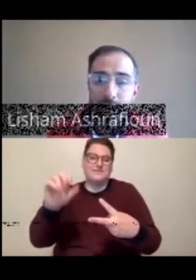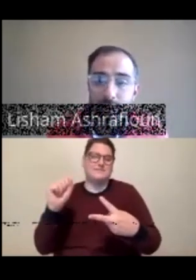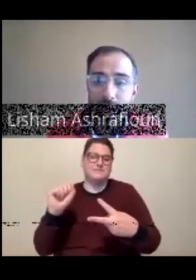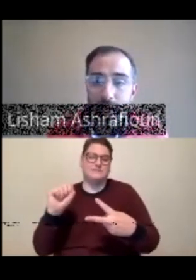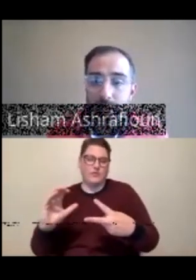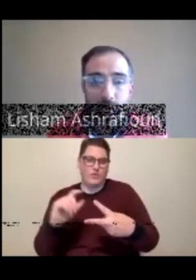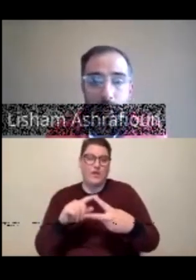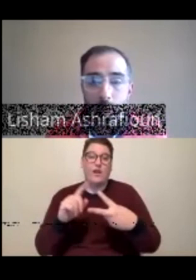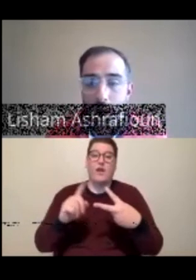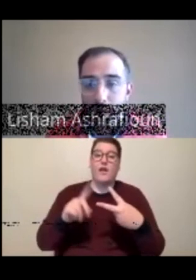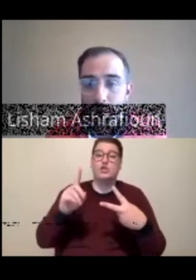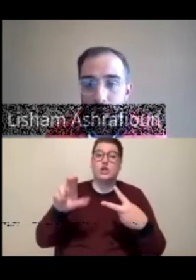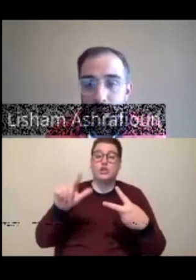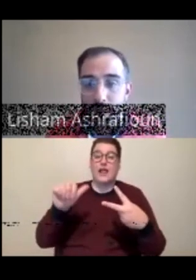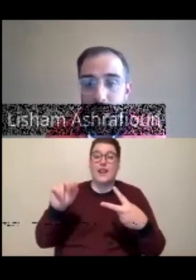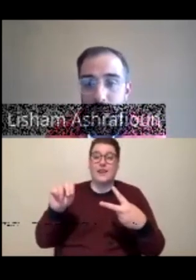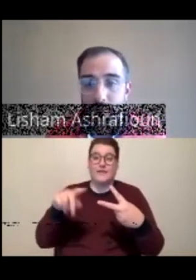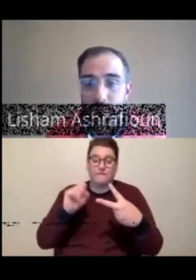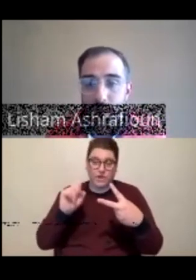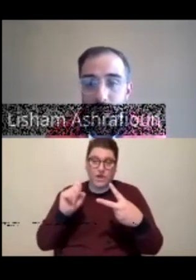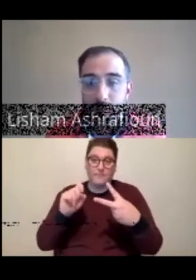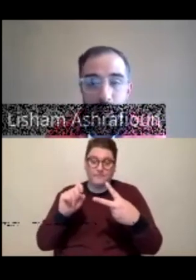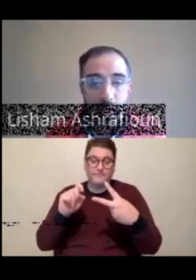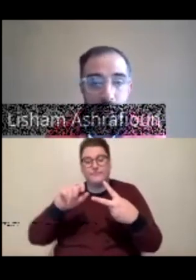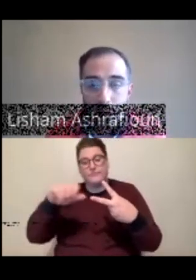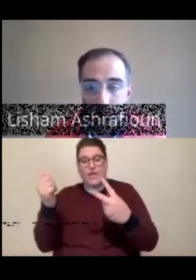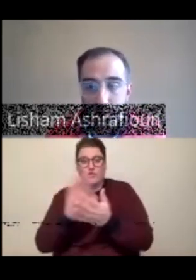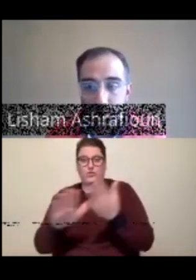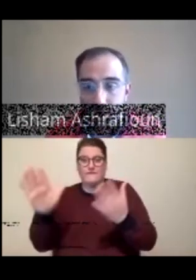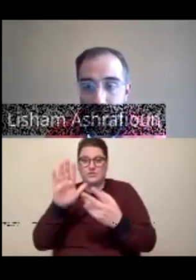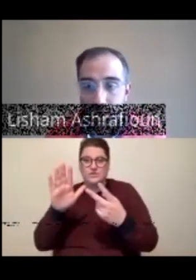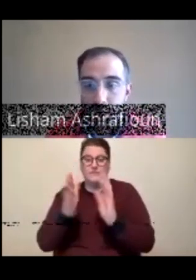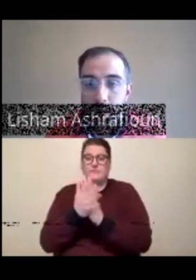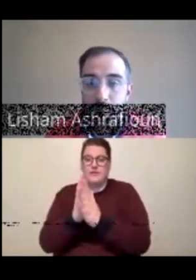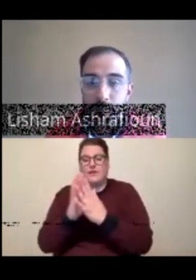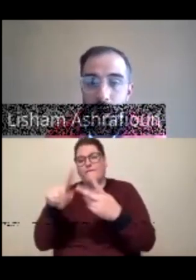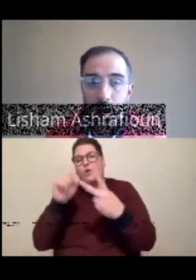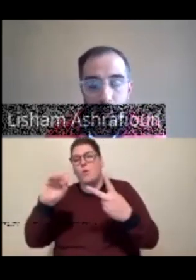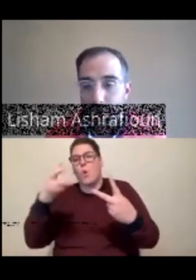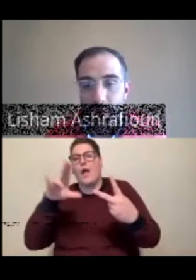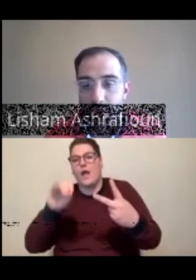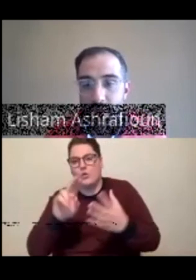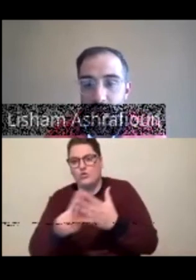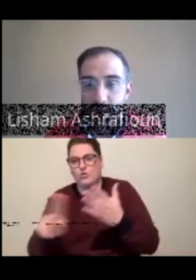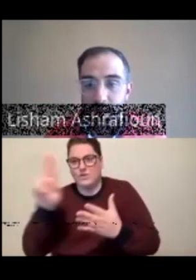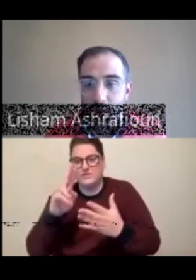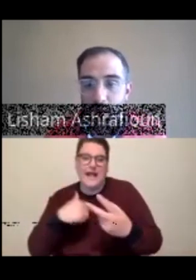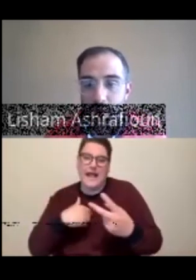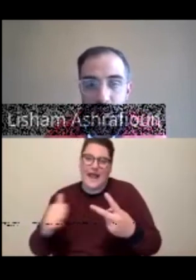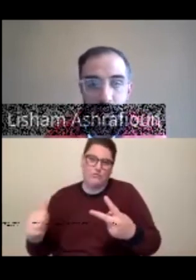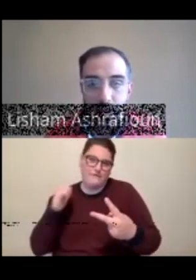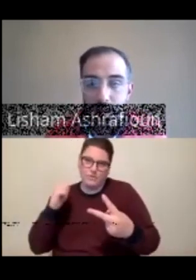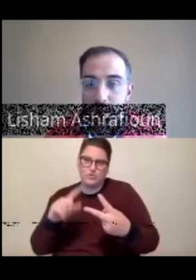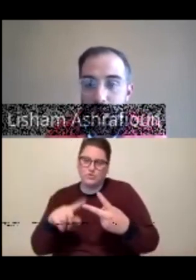and Dr. Allen is from Ohio University, soon to be Ohio University. I refuse to say the